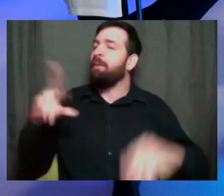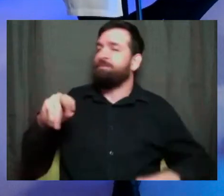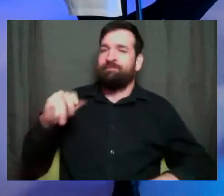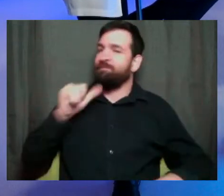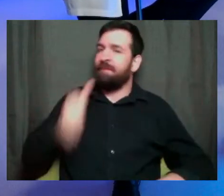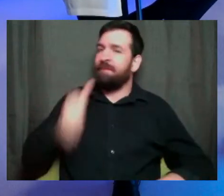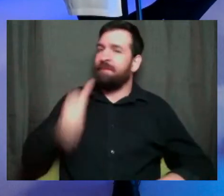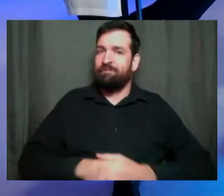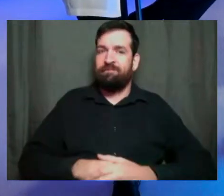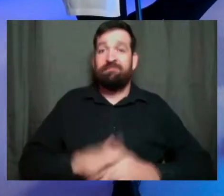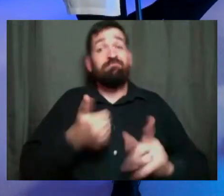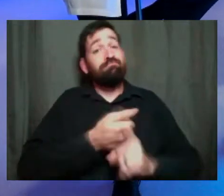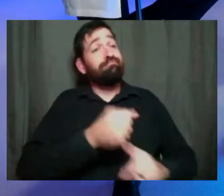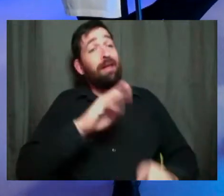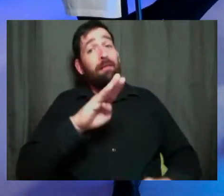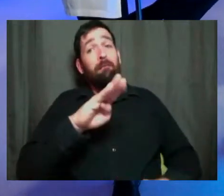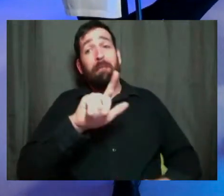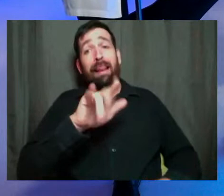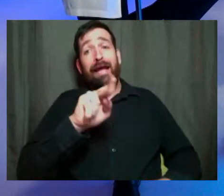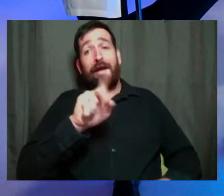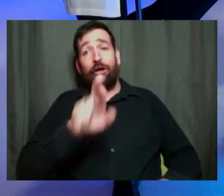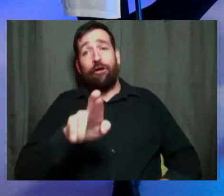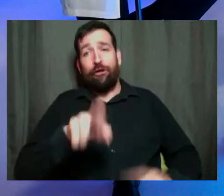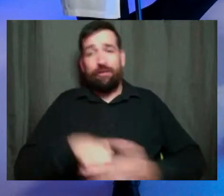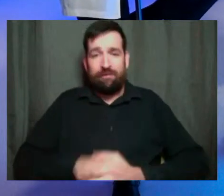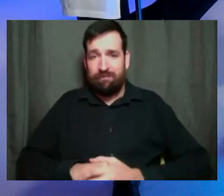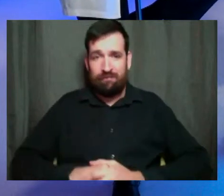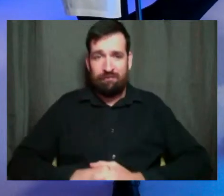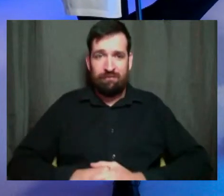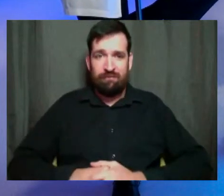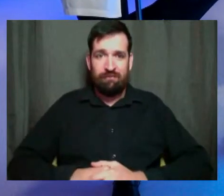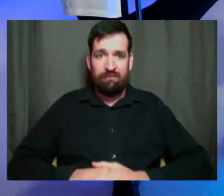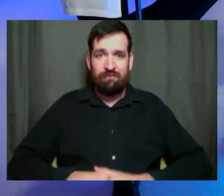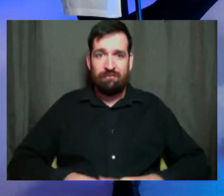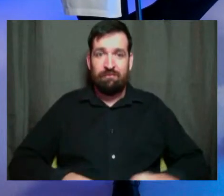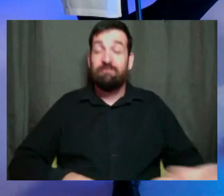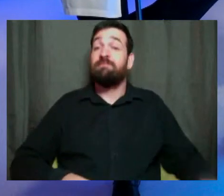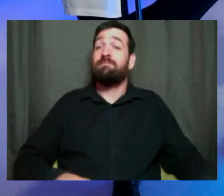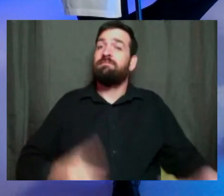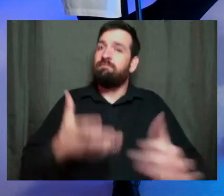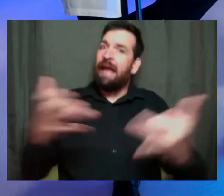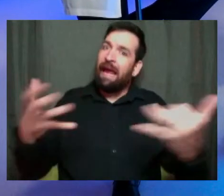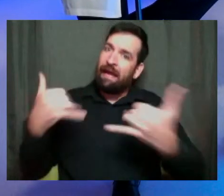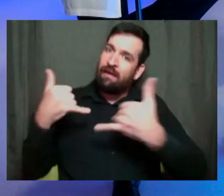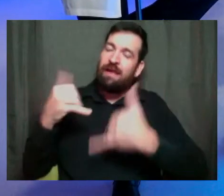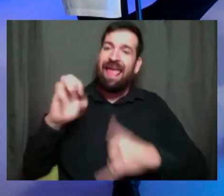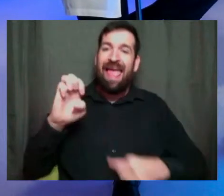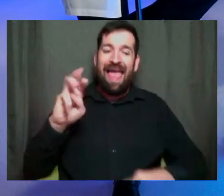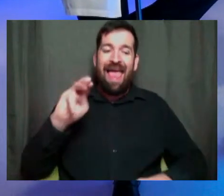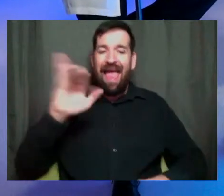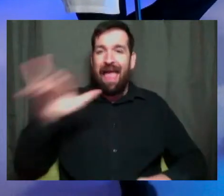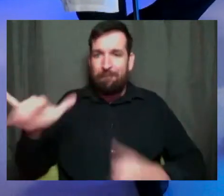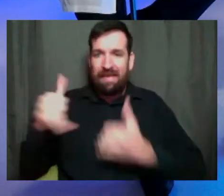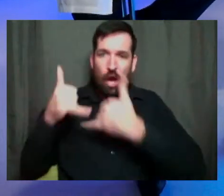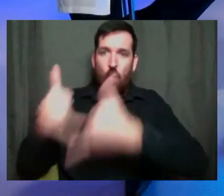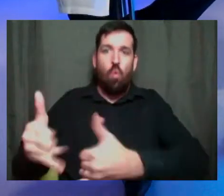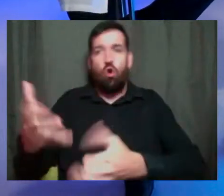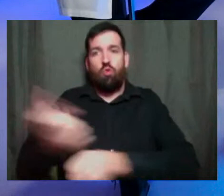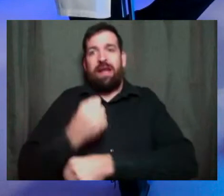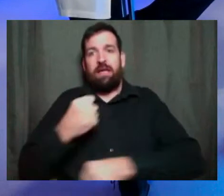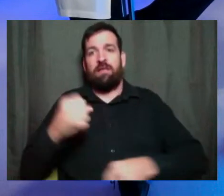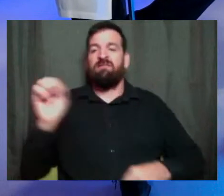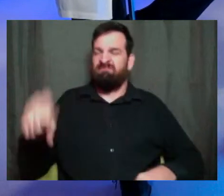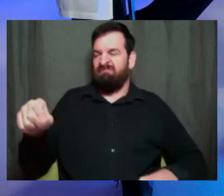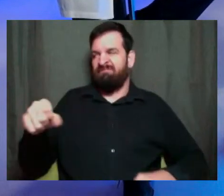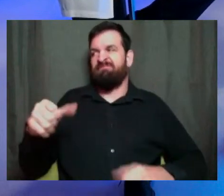a blinger. She is a Yeah, blinger. Okay. Okay, so we're back Emmy on track award again. winning. We forgot to say Emmy award winning. Right? I know. So she deserves